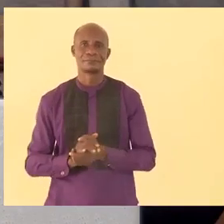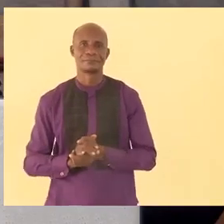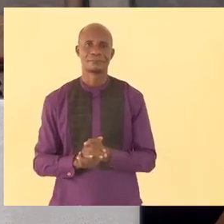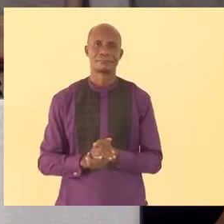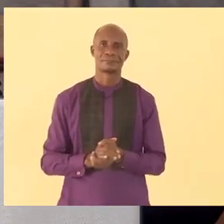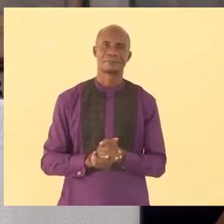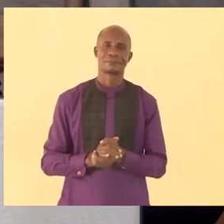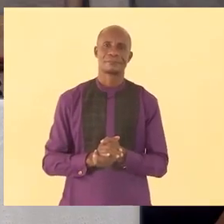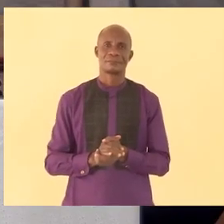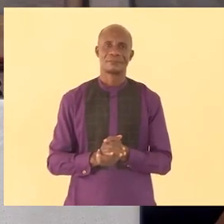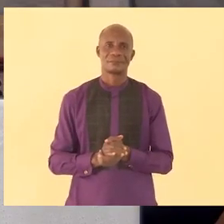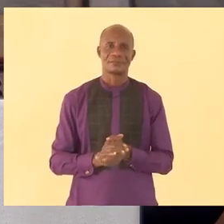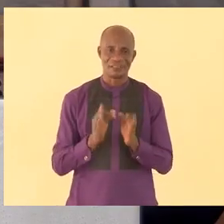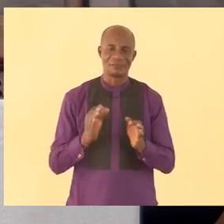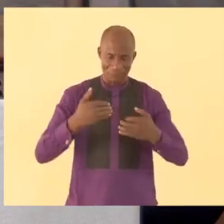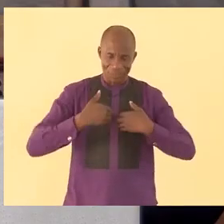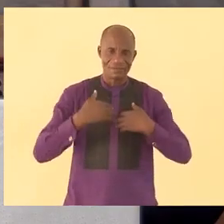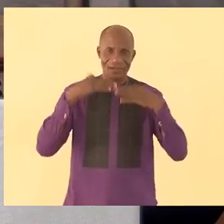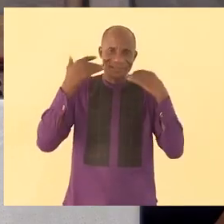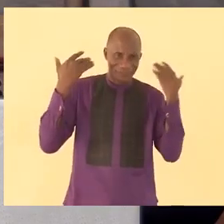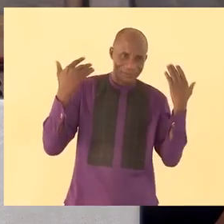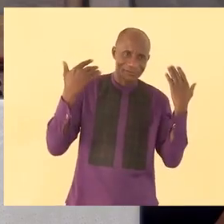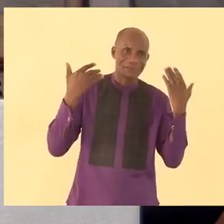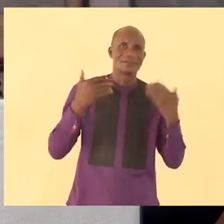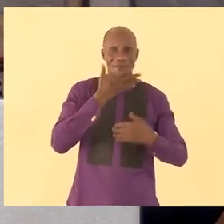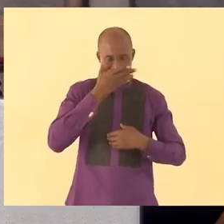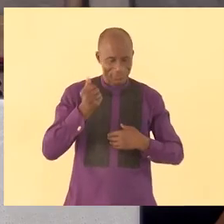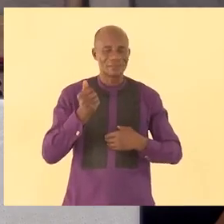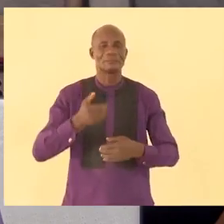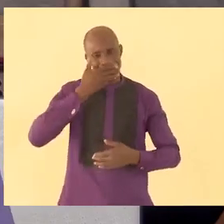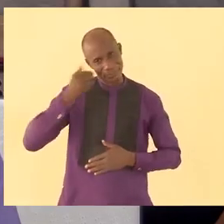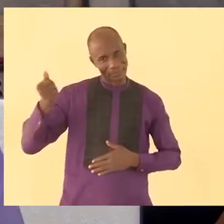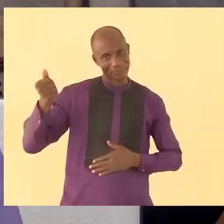When you have an uncheerful face and you now put mask,